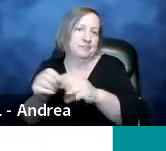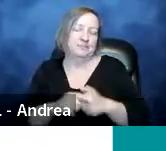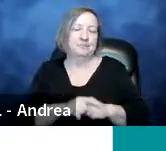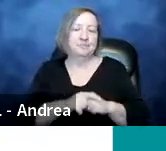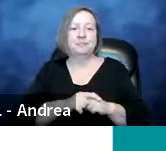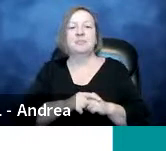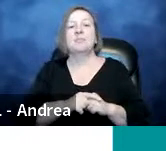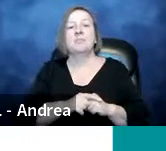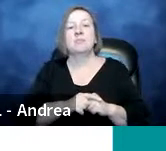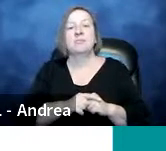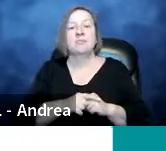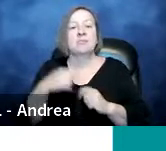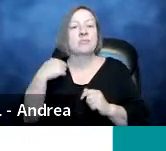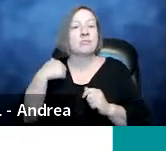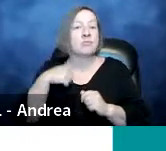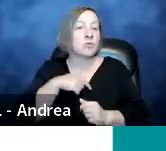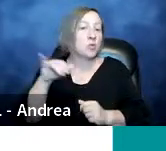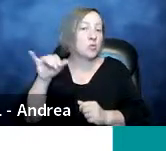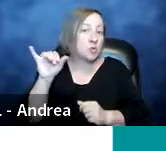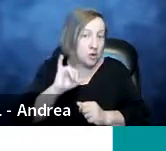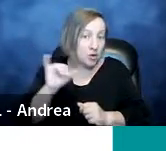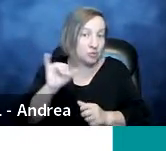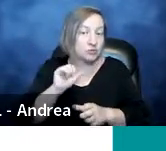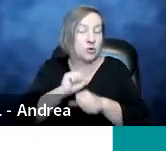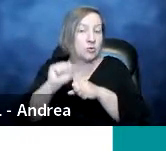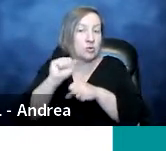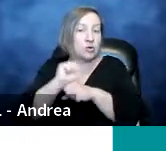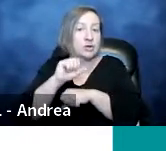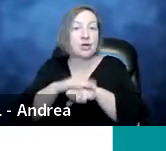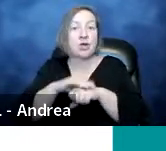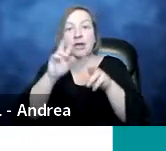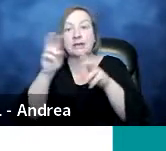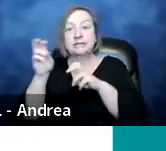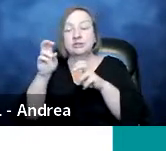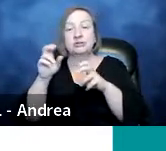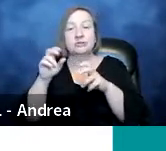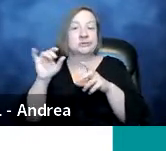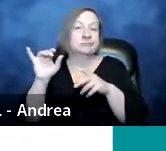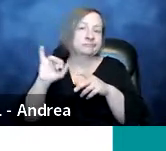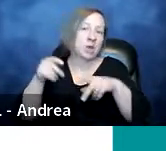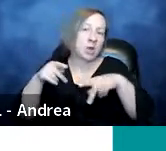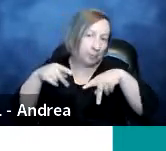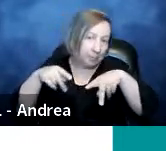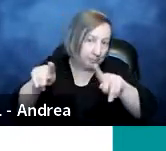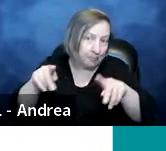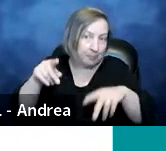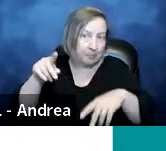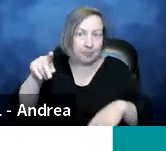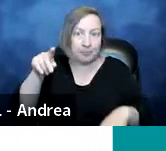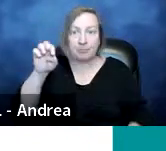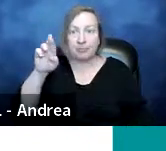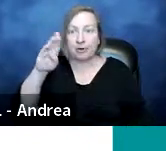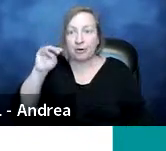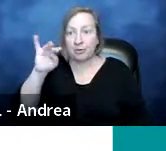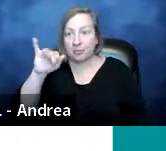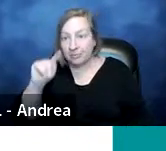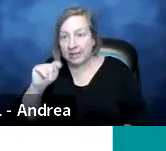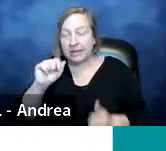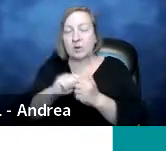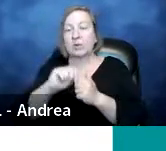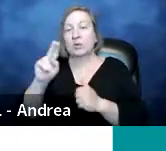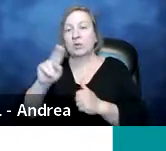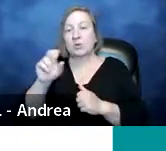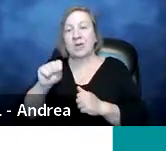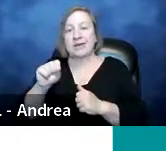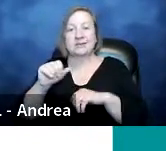We are also continuing to work on issues of permitting with the United States Coast